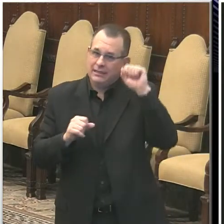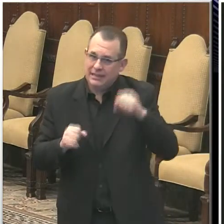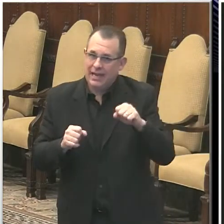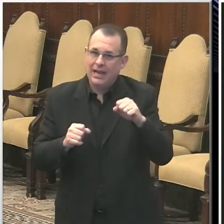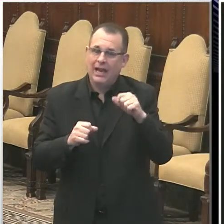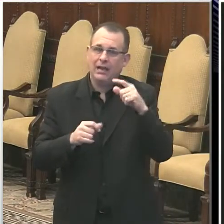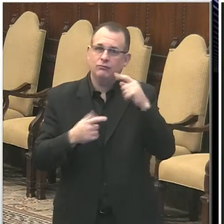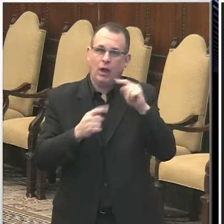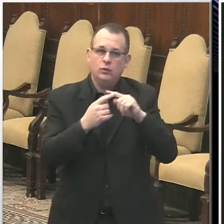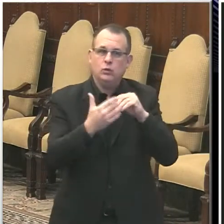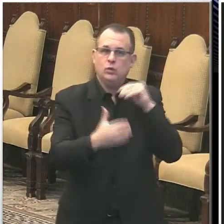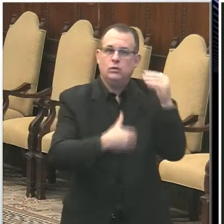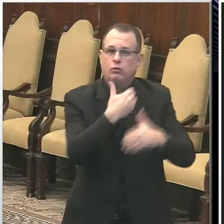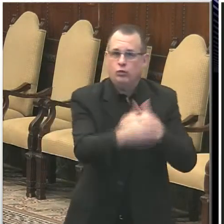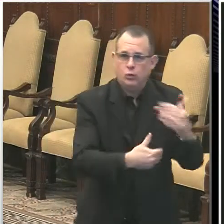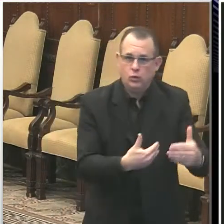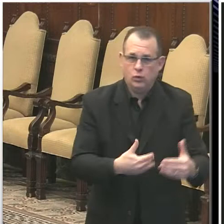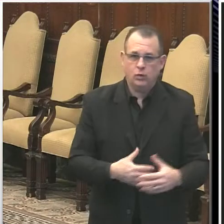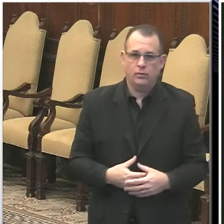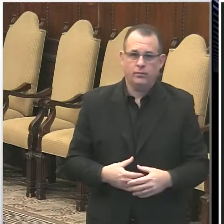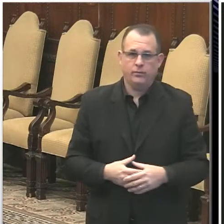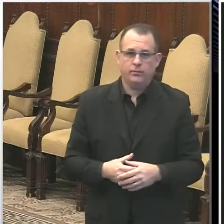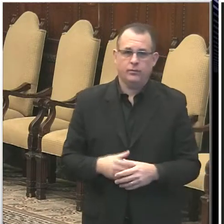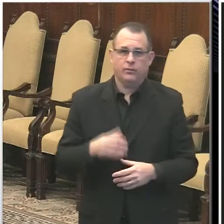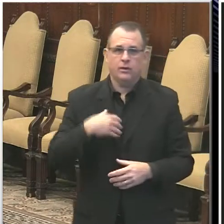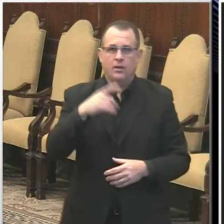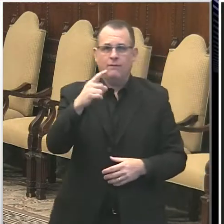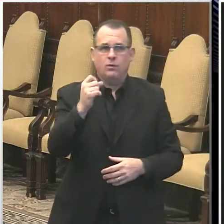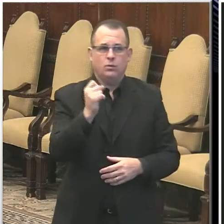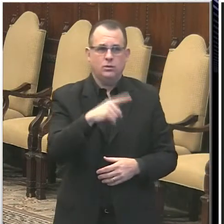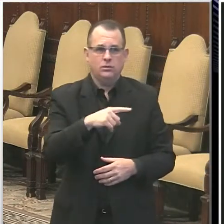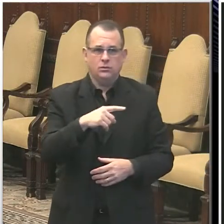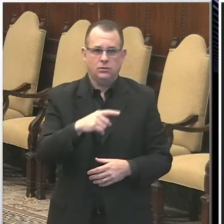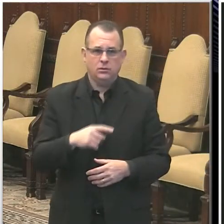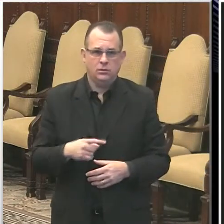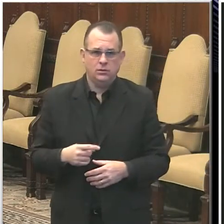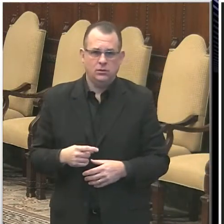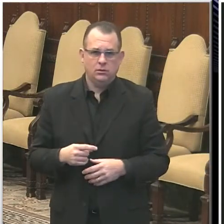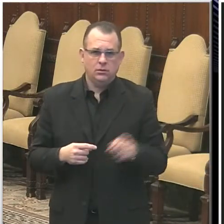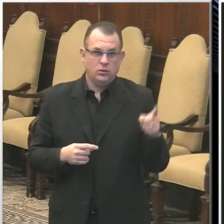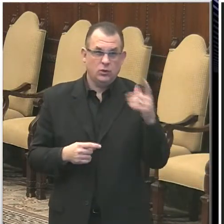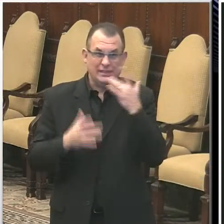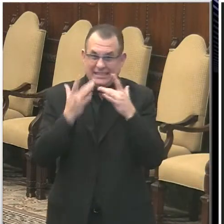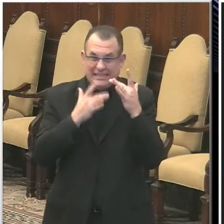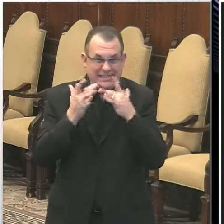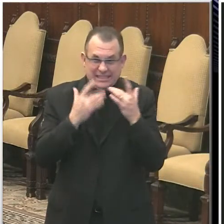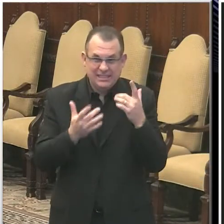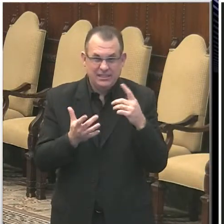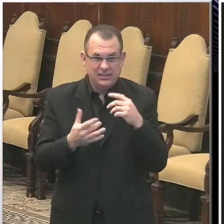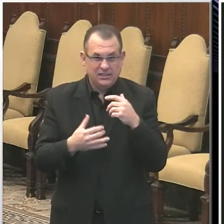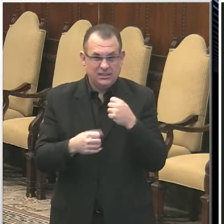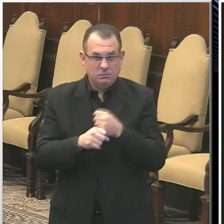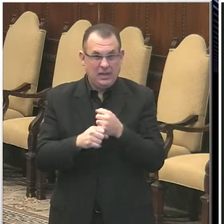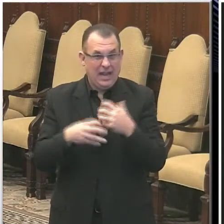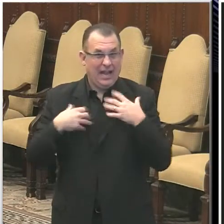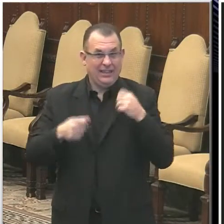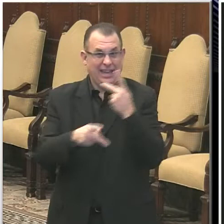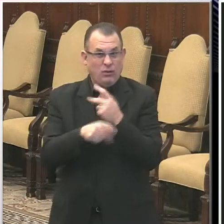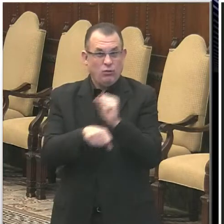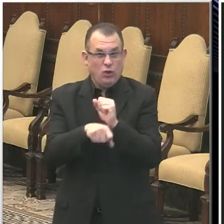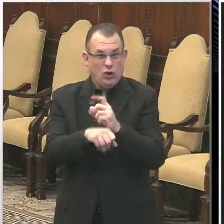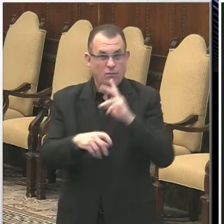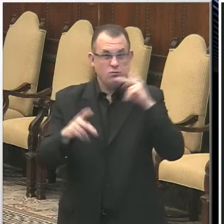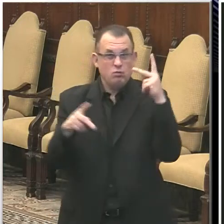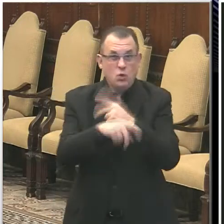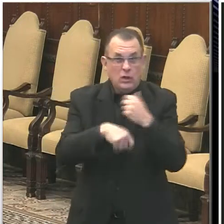Commissioner, do you think, though, that the shortage has endangered healthcare workers, as they're alleging that they've